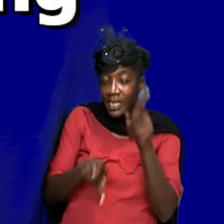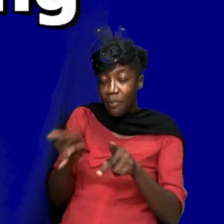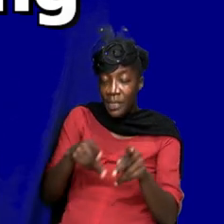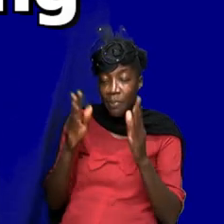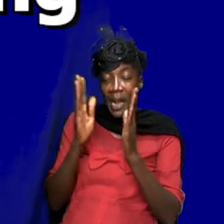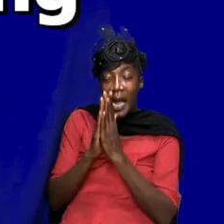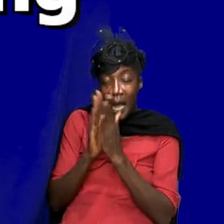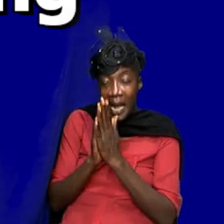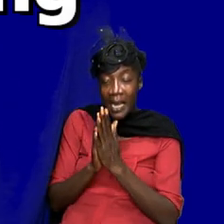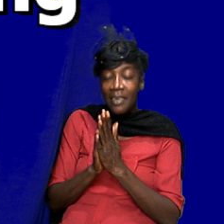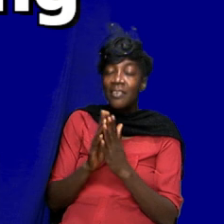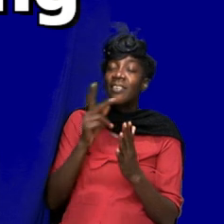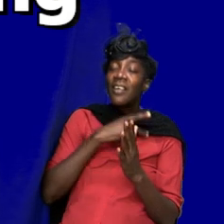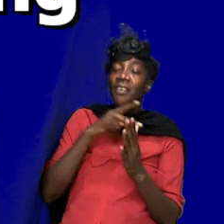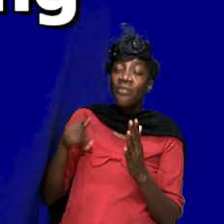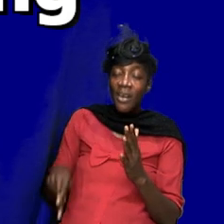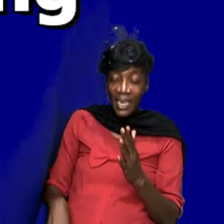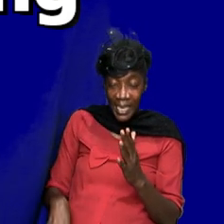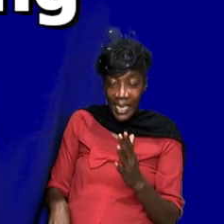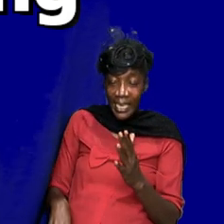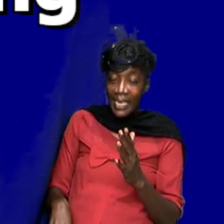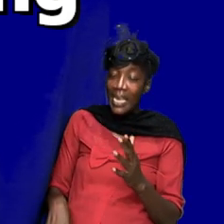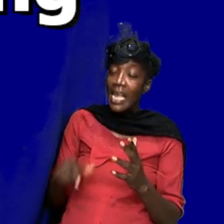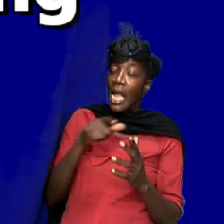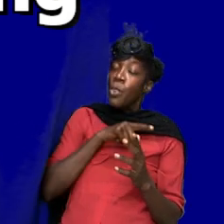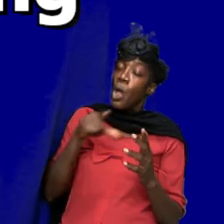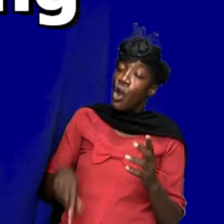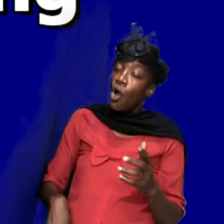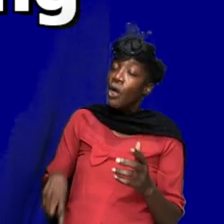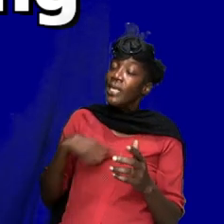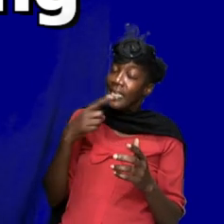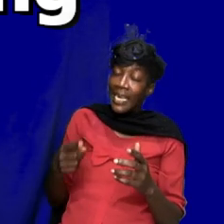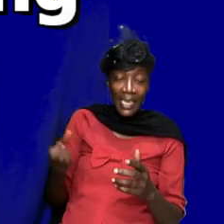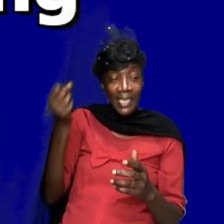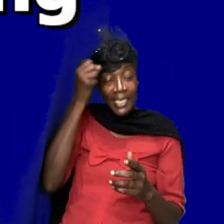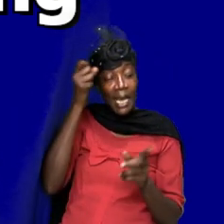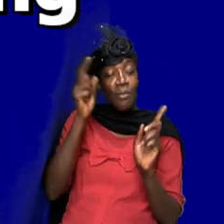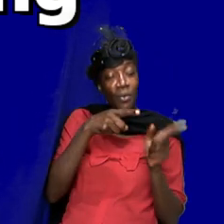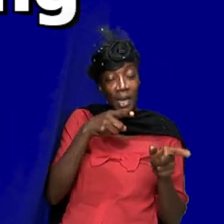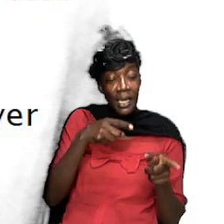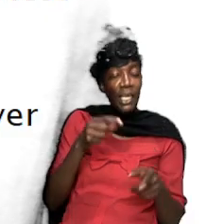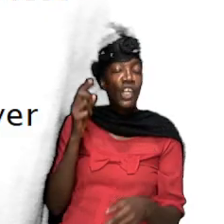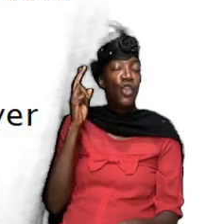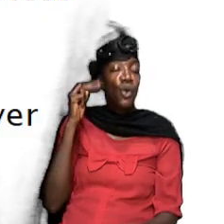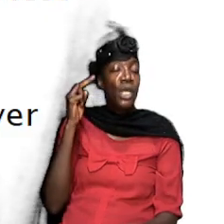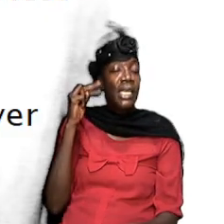told Samuel to hearken unto them, but protest solemnly.